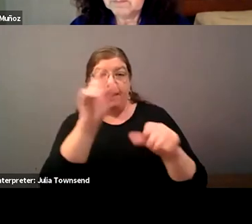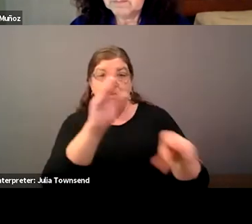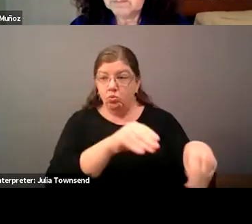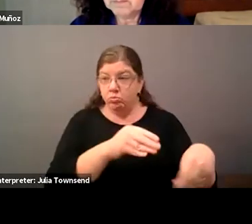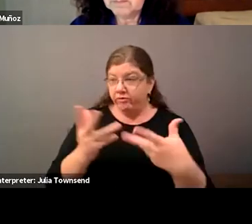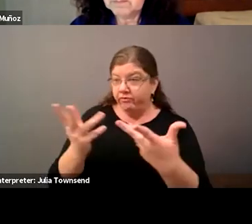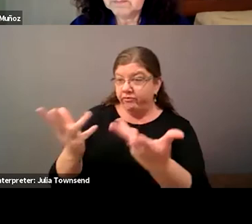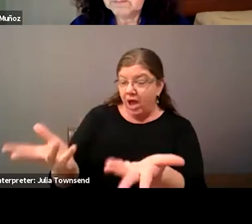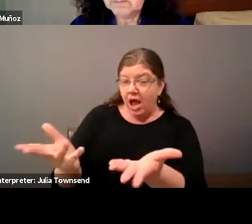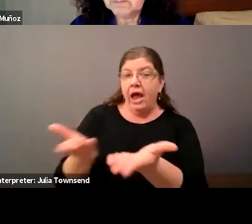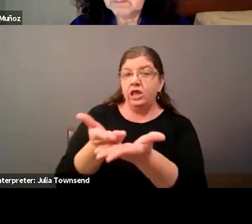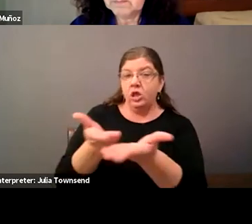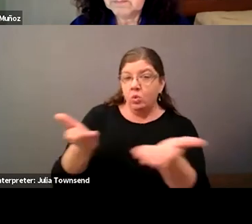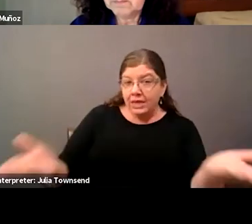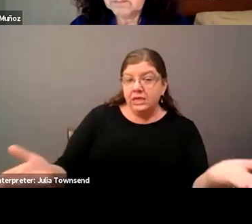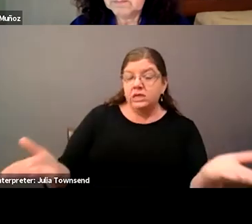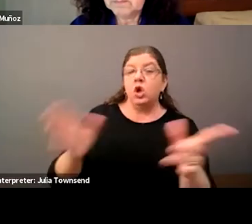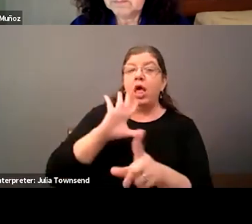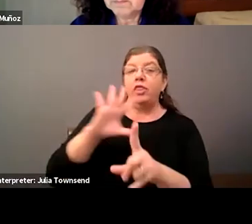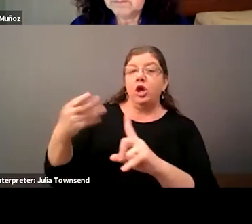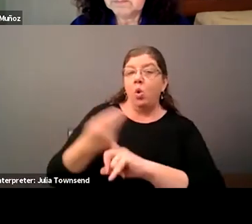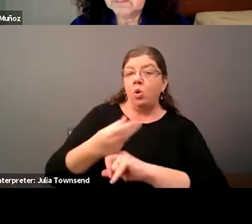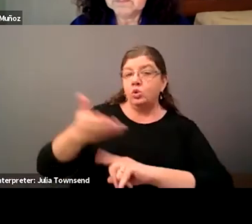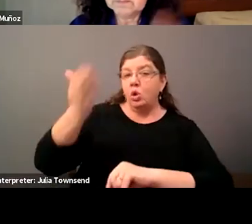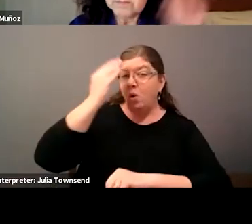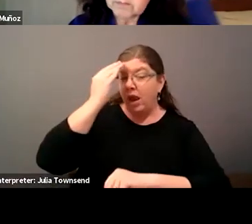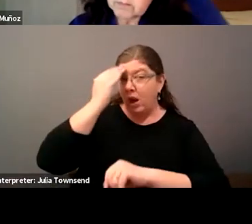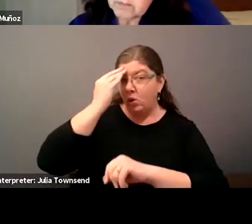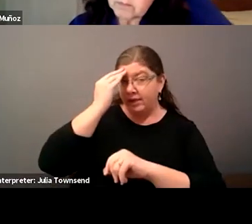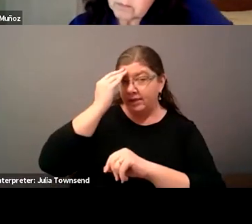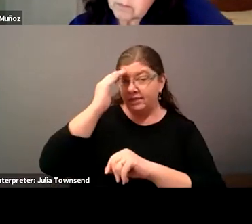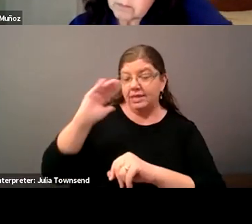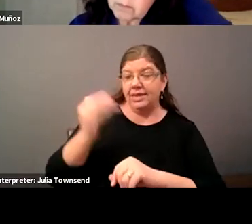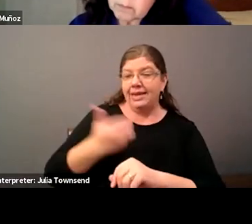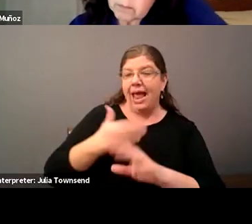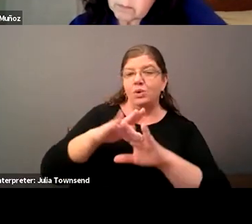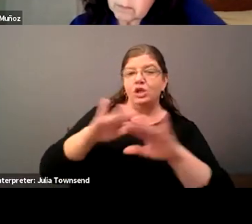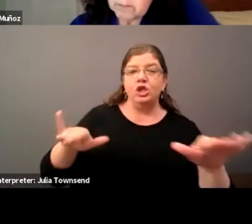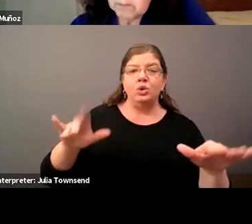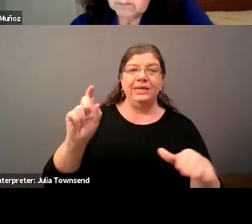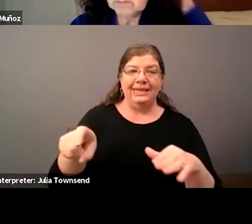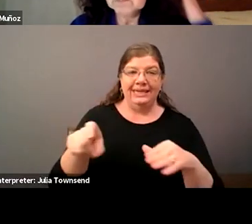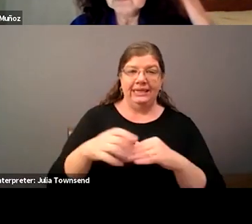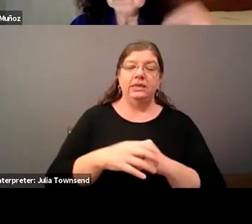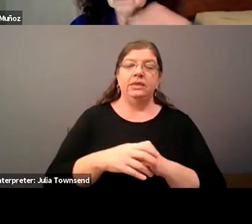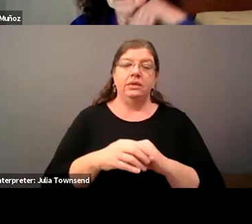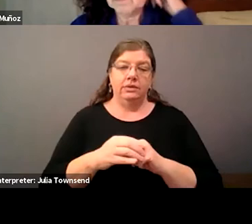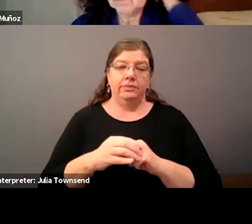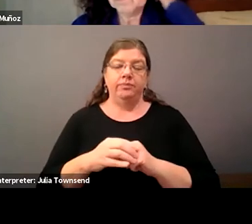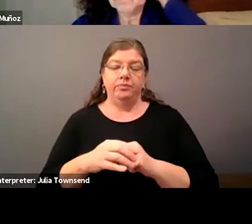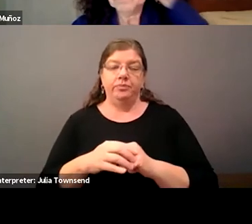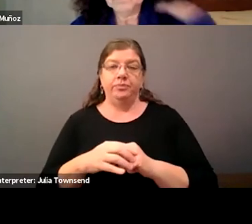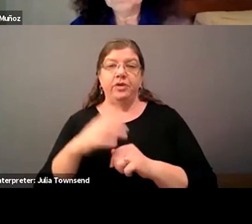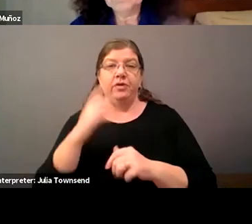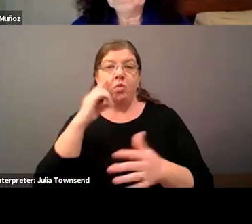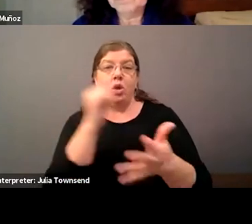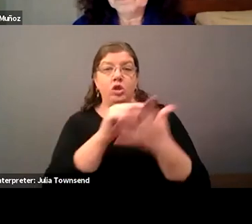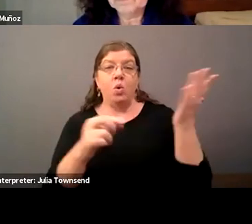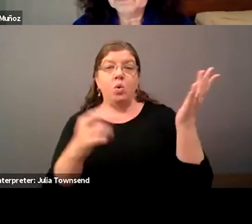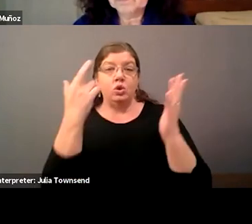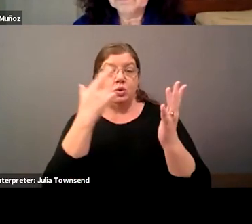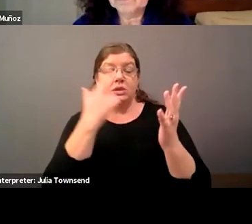that the resources and the cultural awareness that our children need and because of these reasons